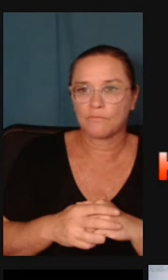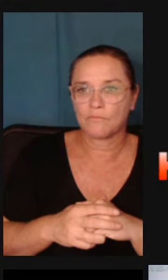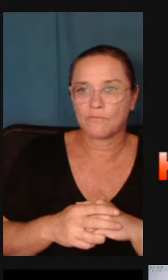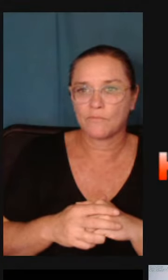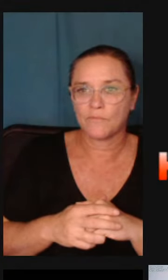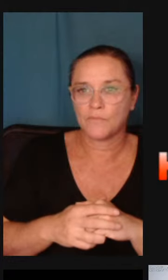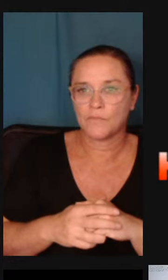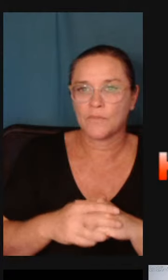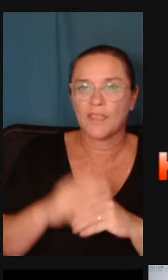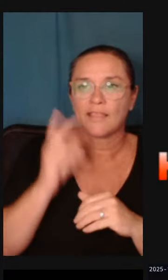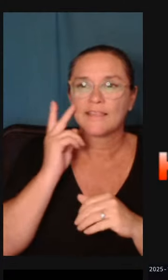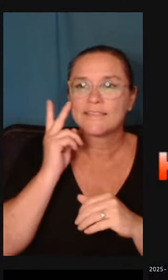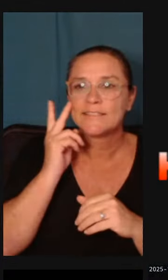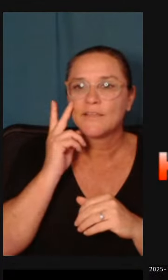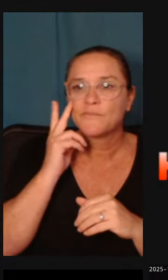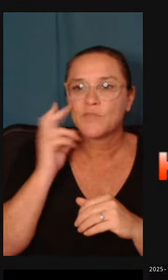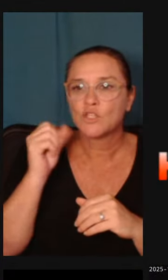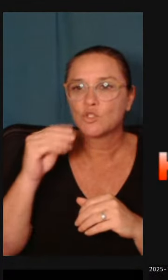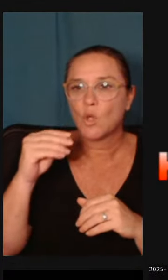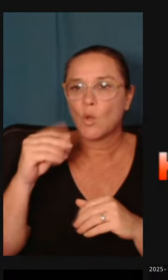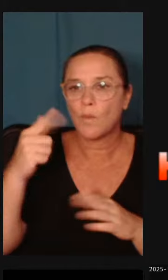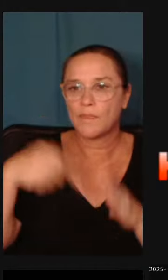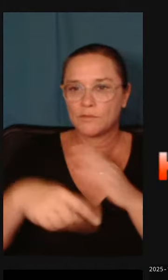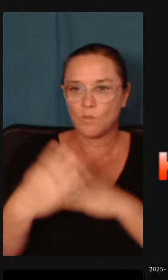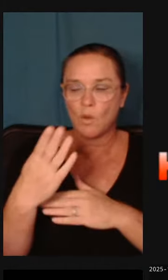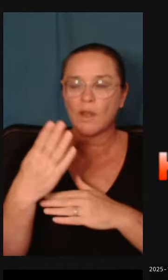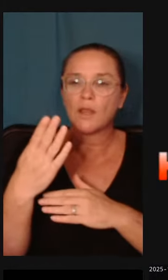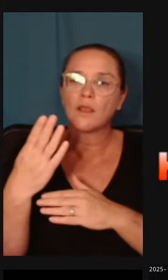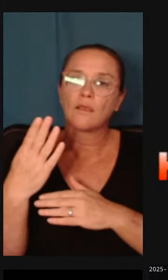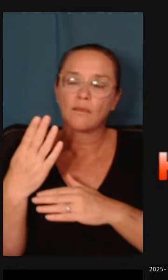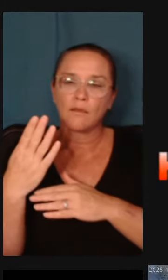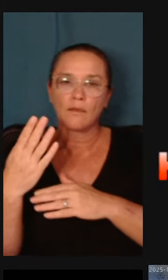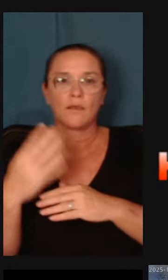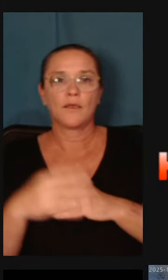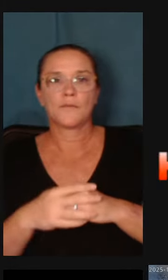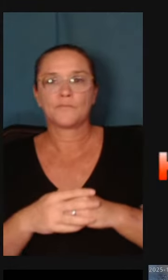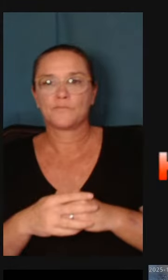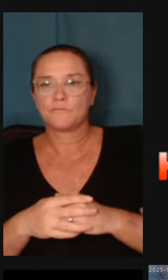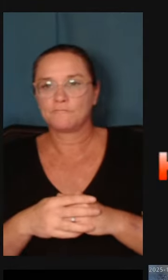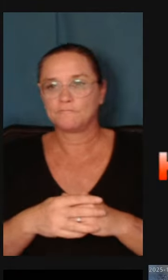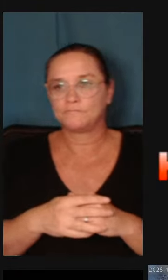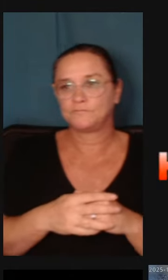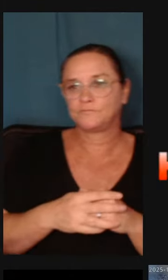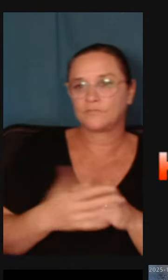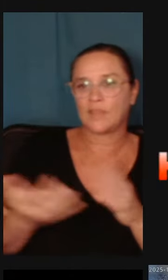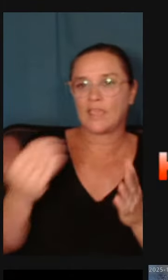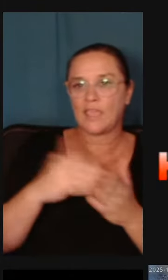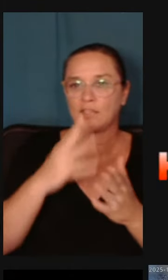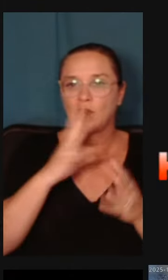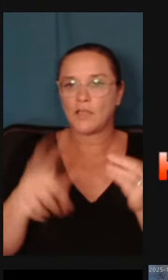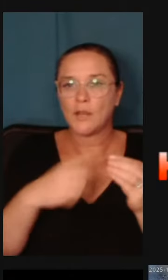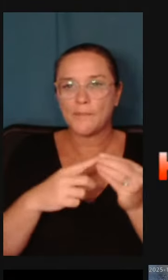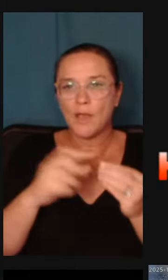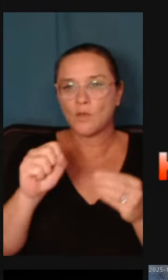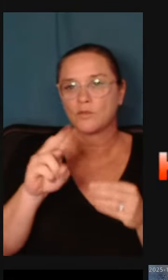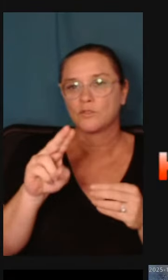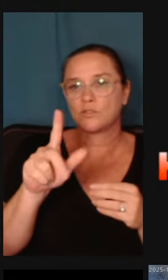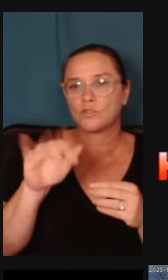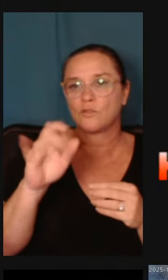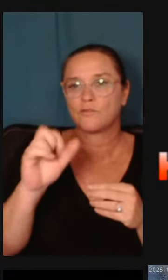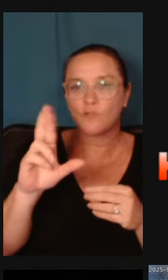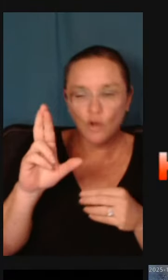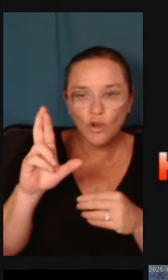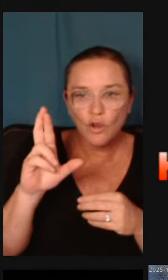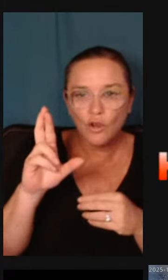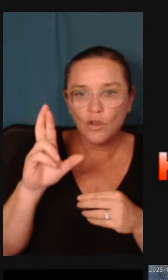Let's see here. Okay, so this morning, the talk again is all the sulfur out there. You know,